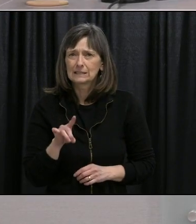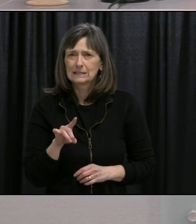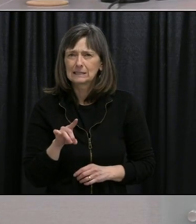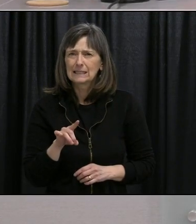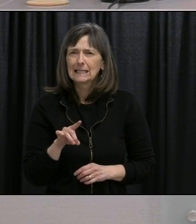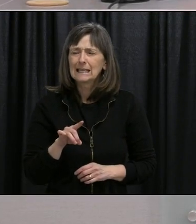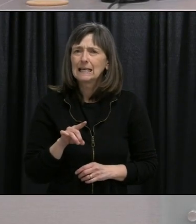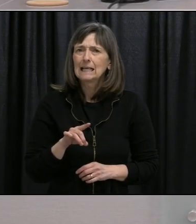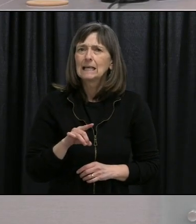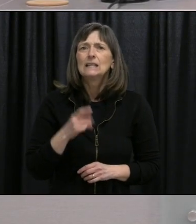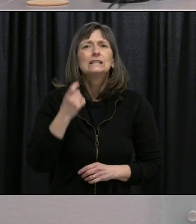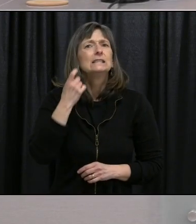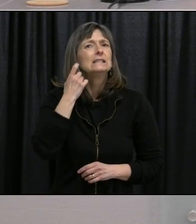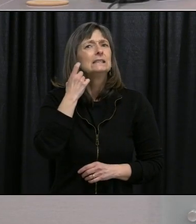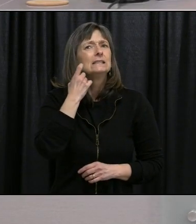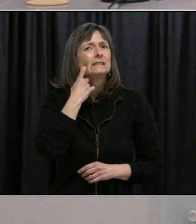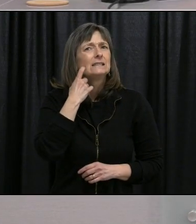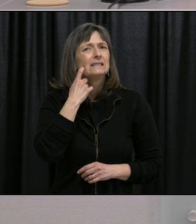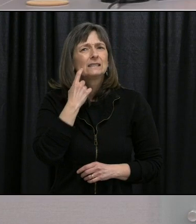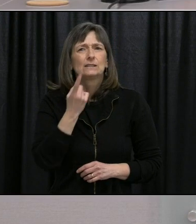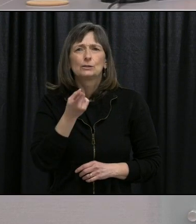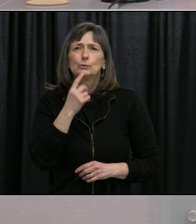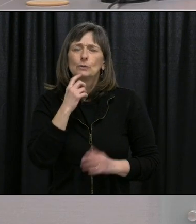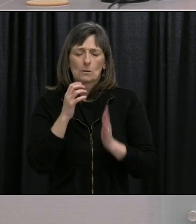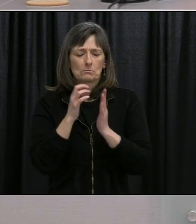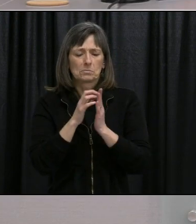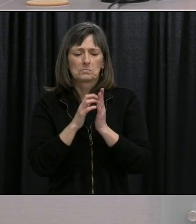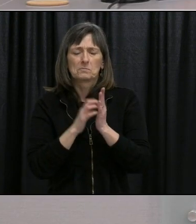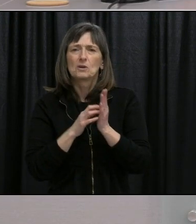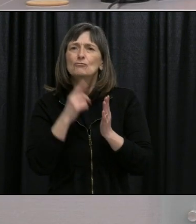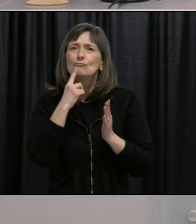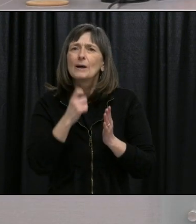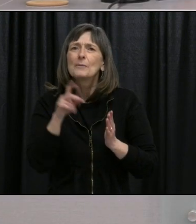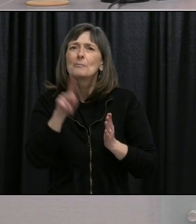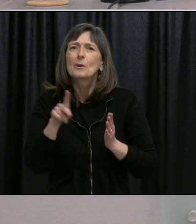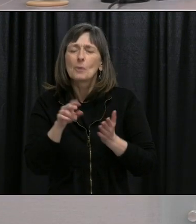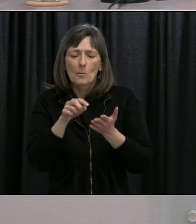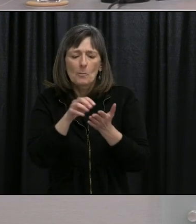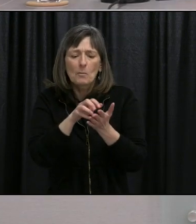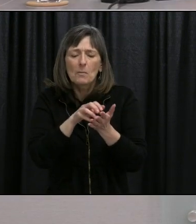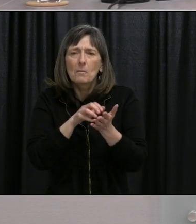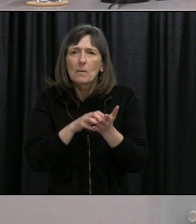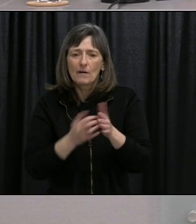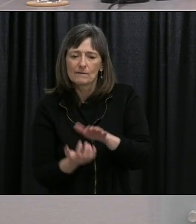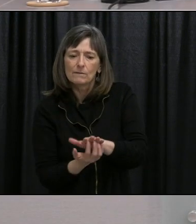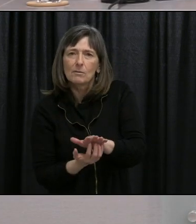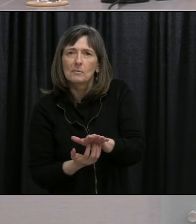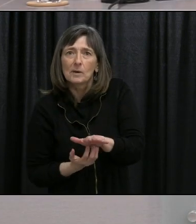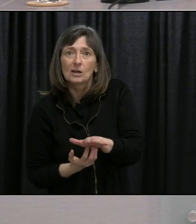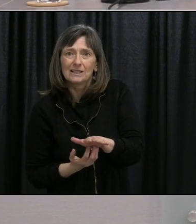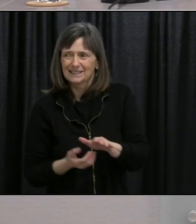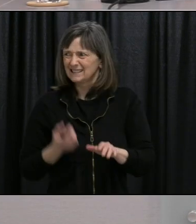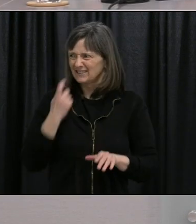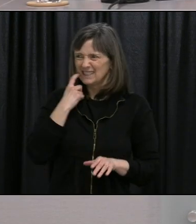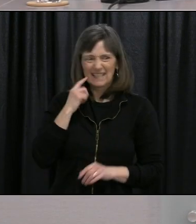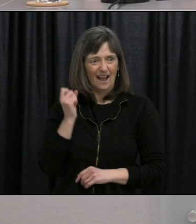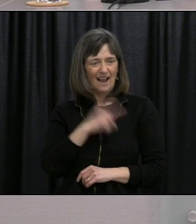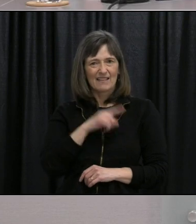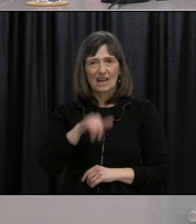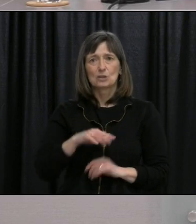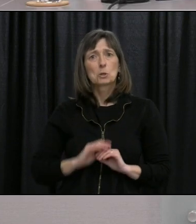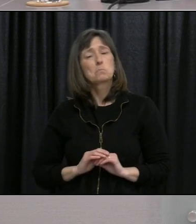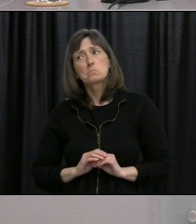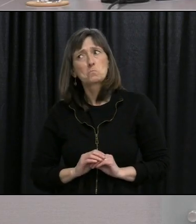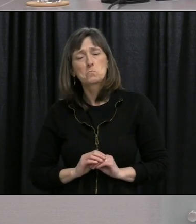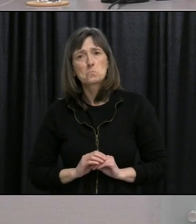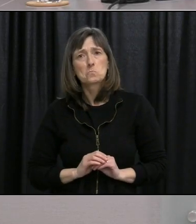and purple dots on hands and feet as a possible symptom a few weeks back, and you said it wasn't at that time. I know things do change daily, but what changed here to need to expand